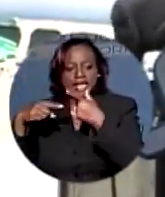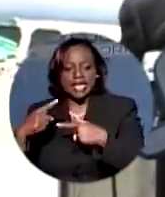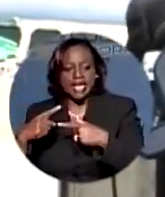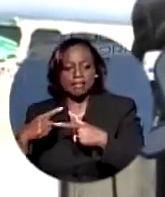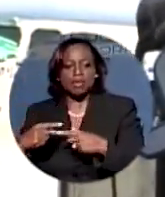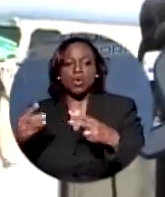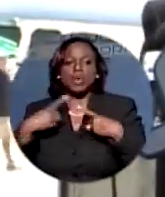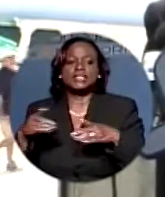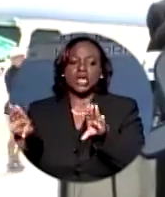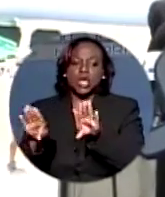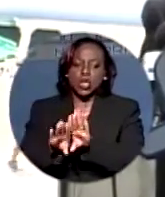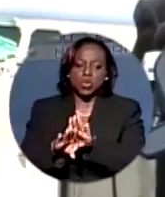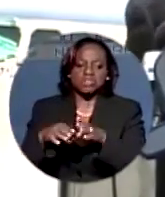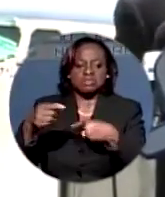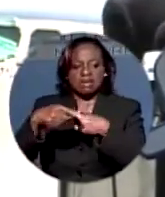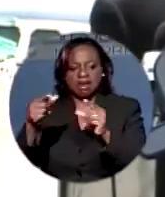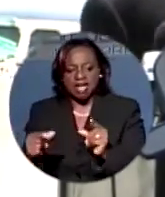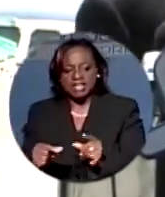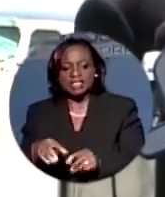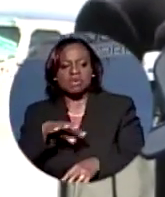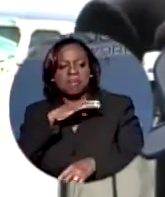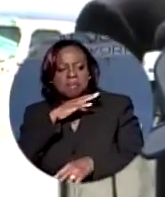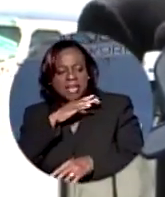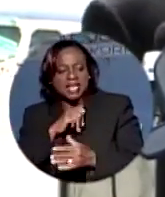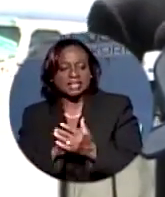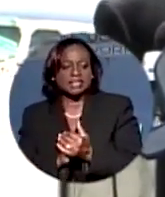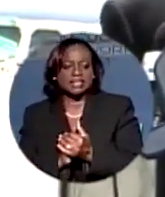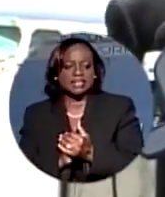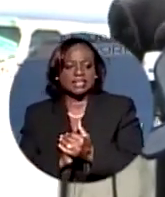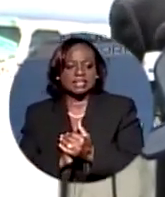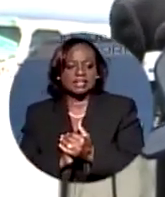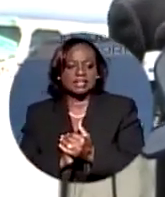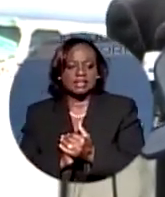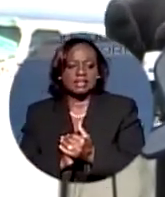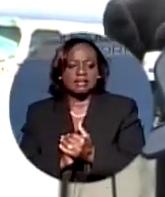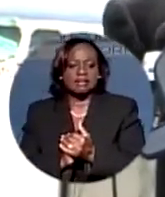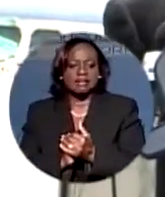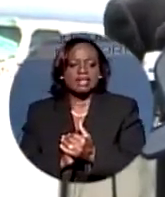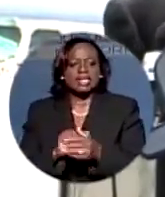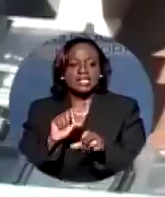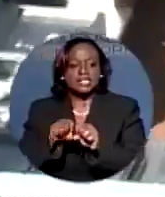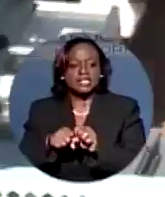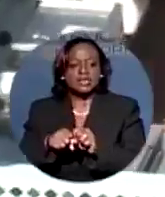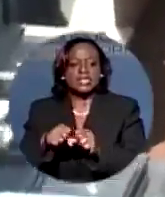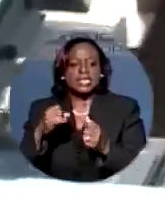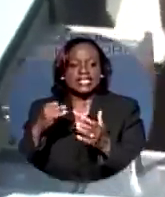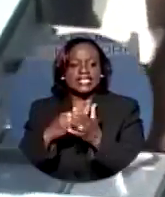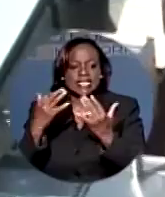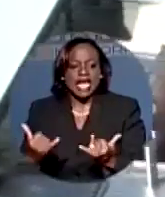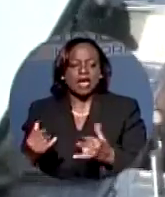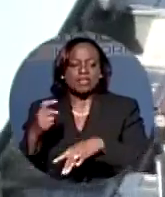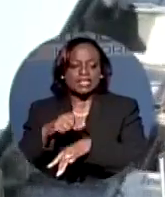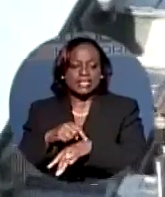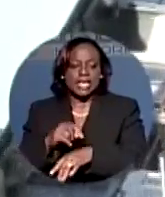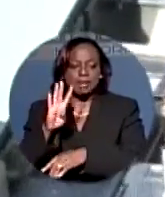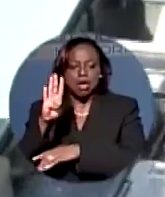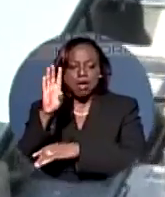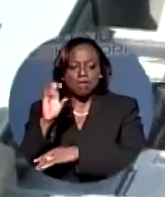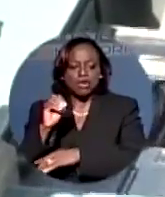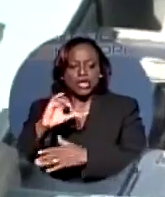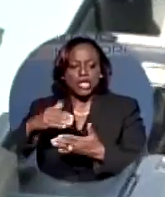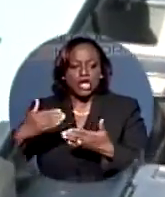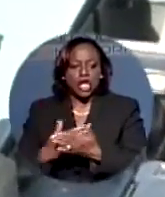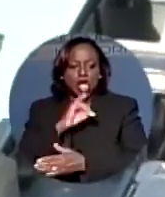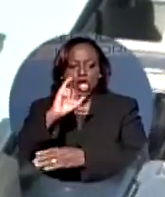the gardens were a mess. We had to do all the re-landscape. We said, right, now is the time. 40 new permanent